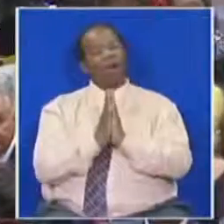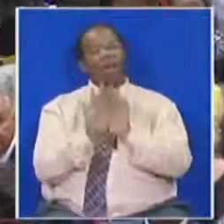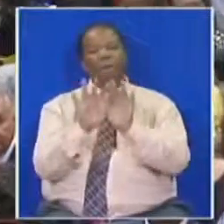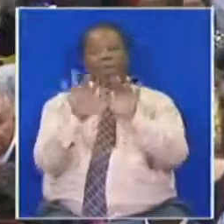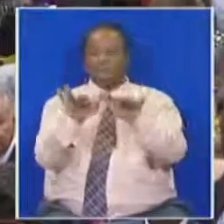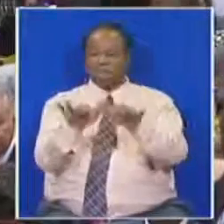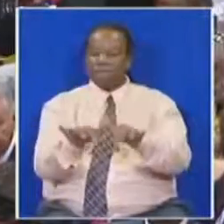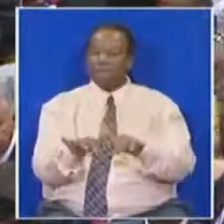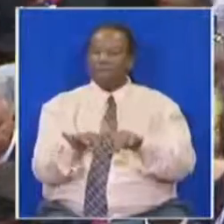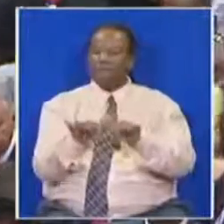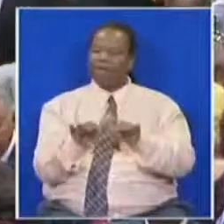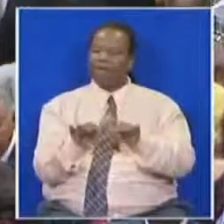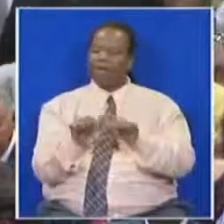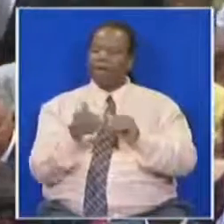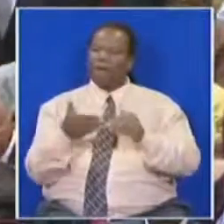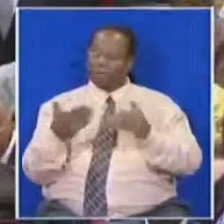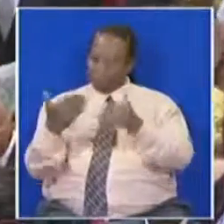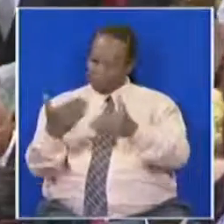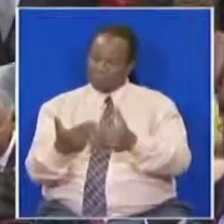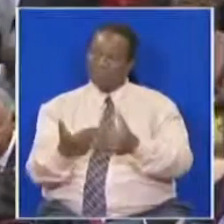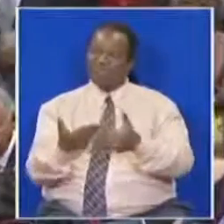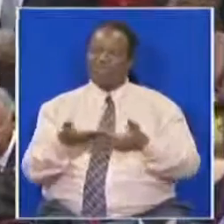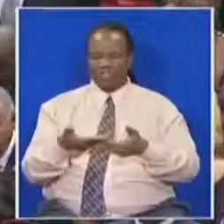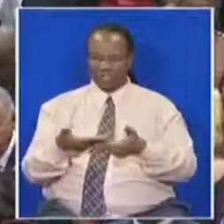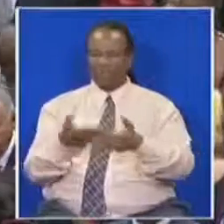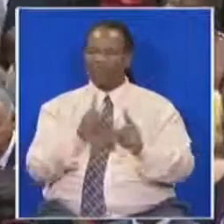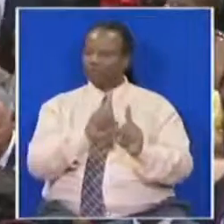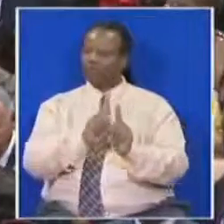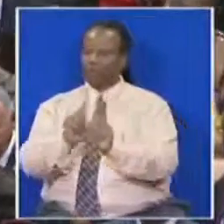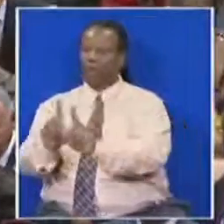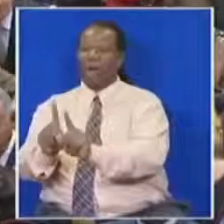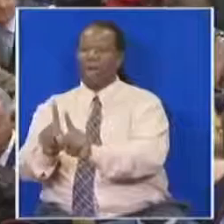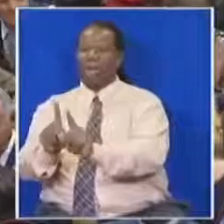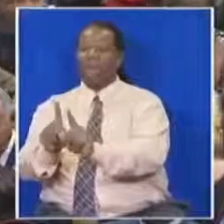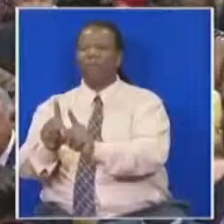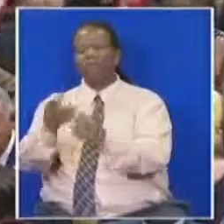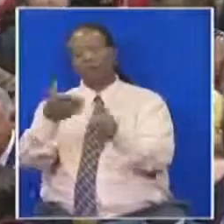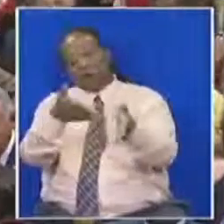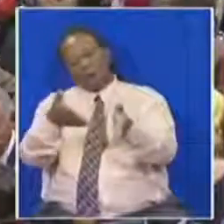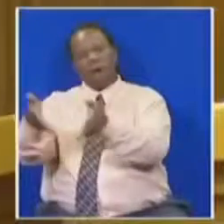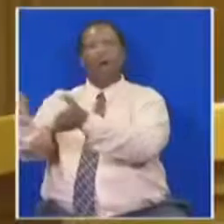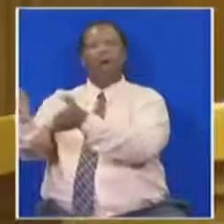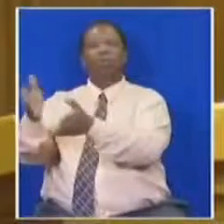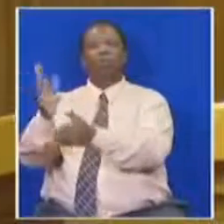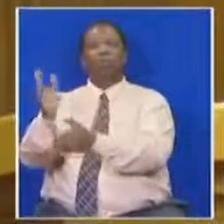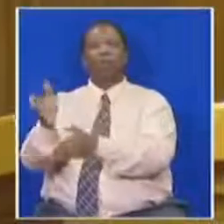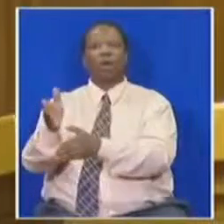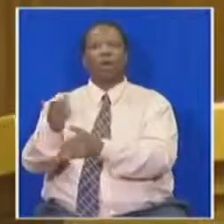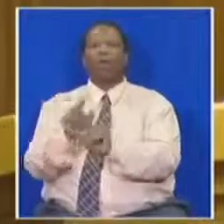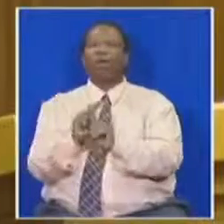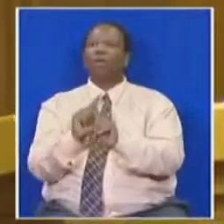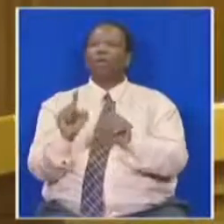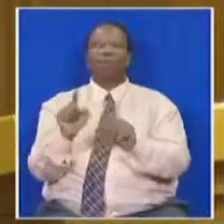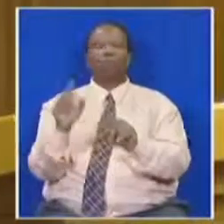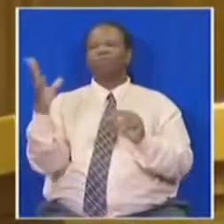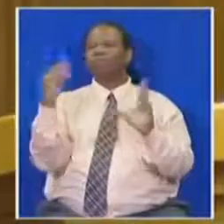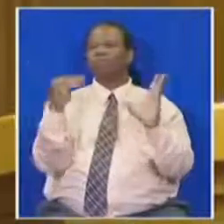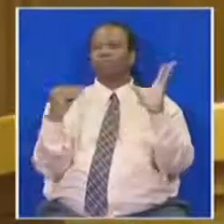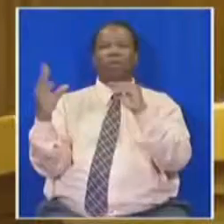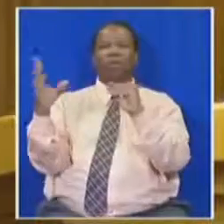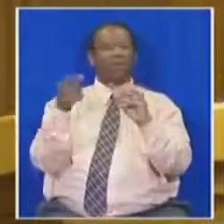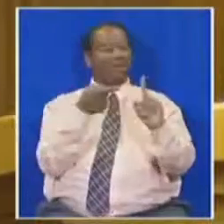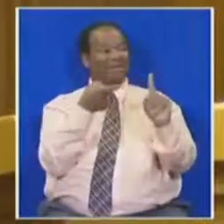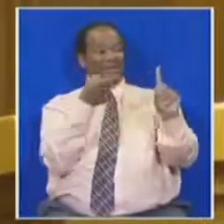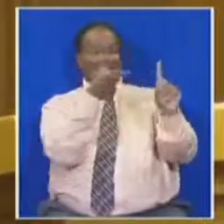are not going to leave the house. To come Let into Zuma the leave chamber. The Zuma, come Zuma must leave the